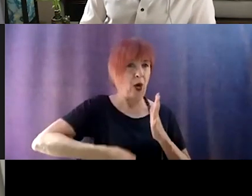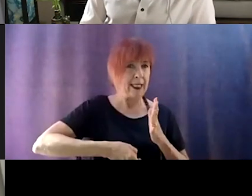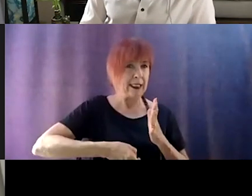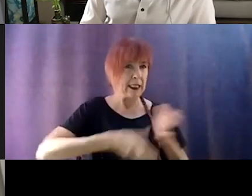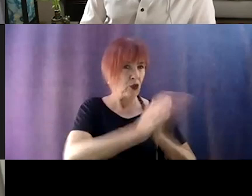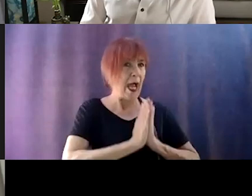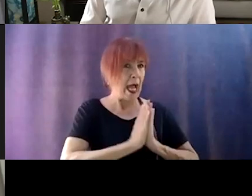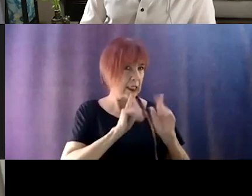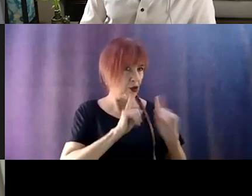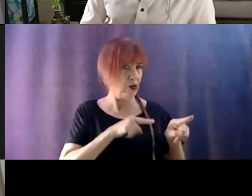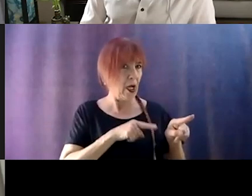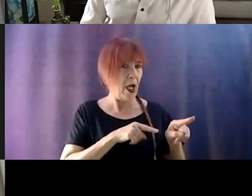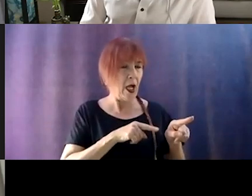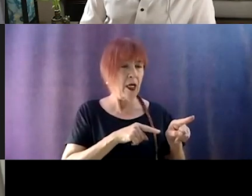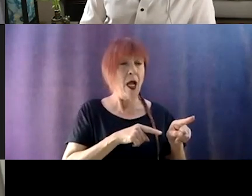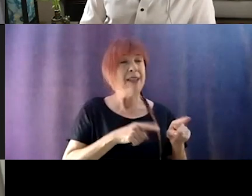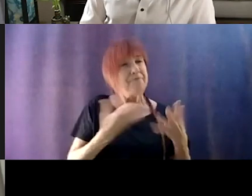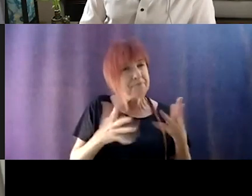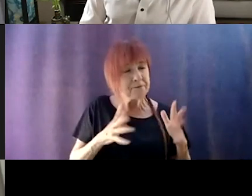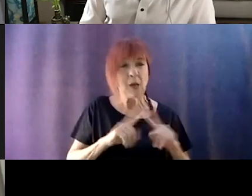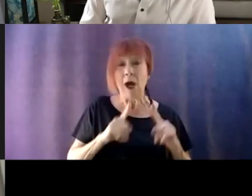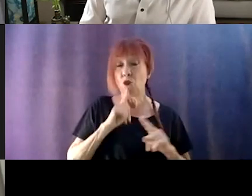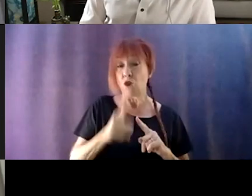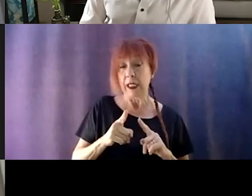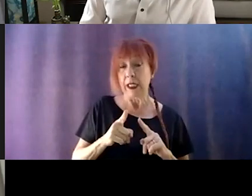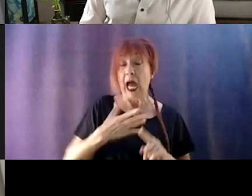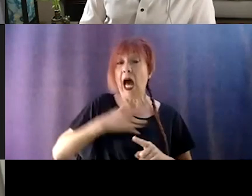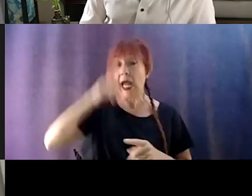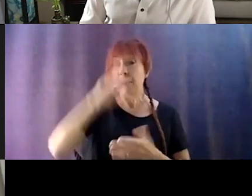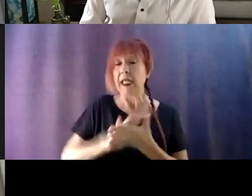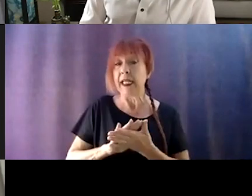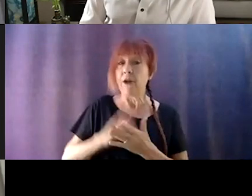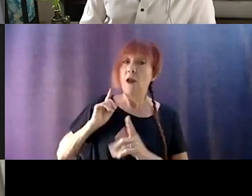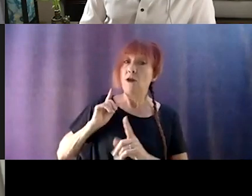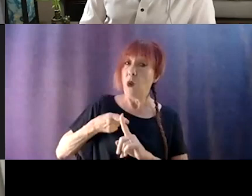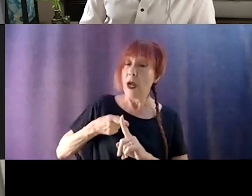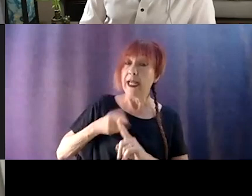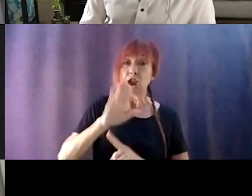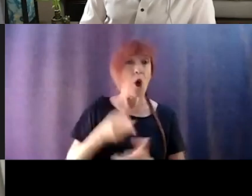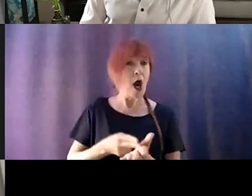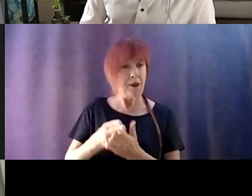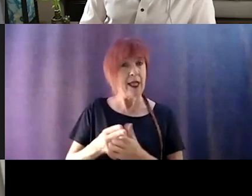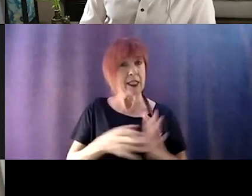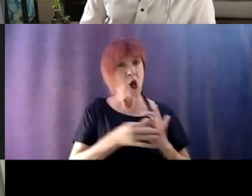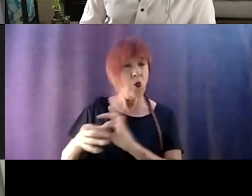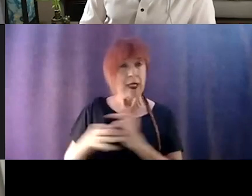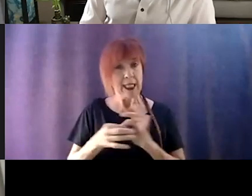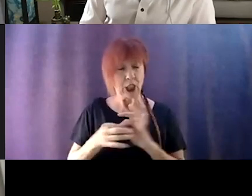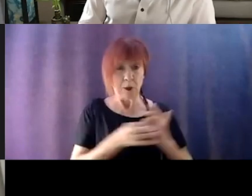command in these collaborations to an extent, but it's actually, I believe it's more about your authentic relationship with that